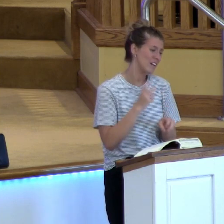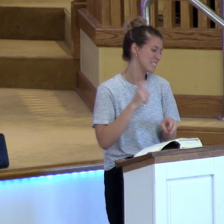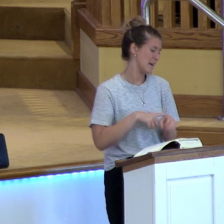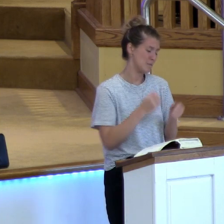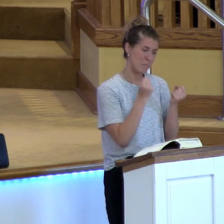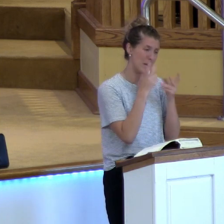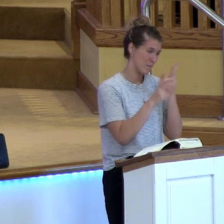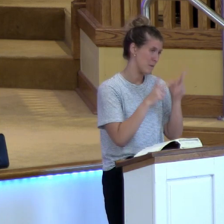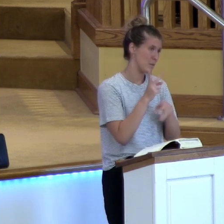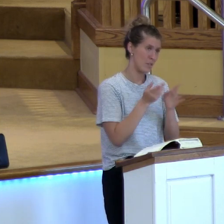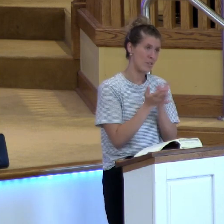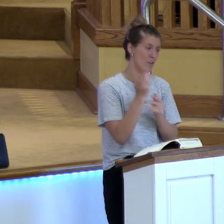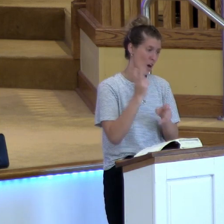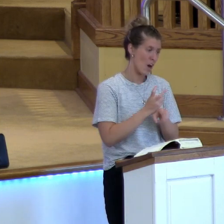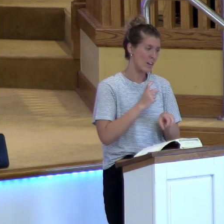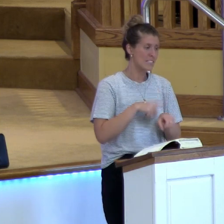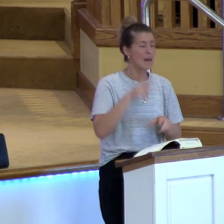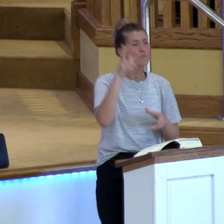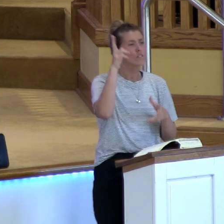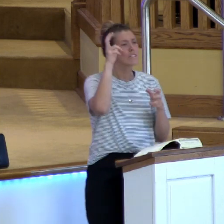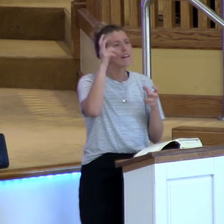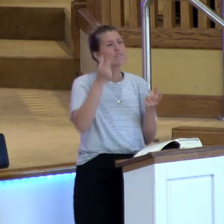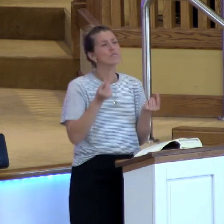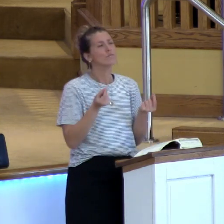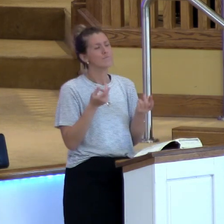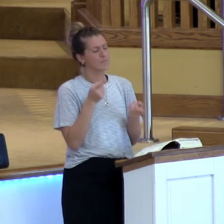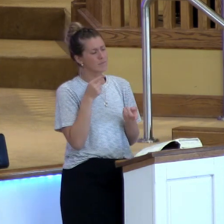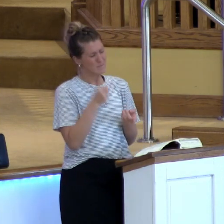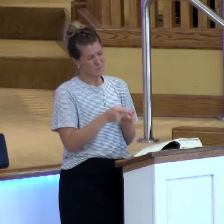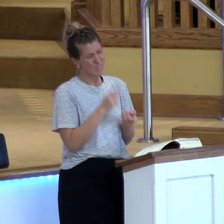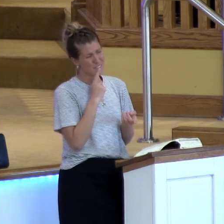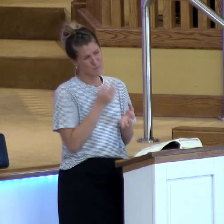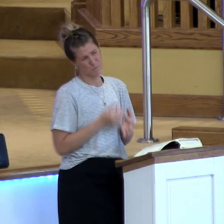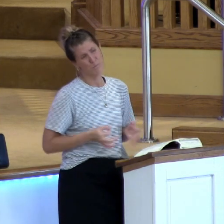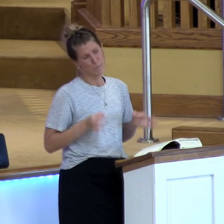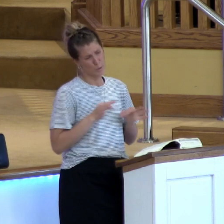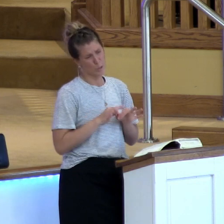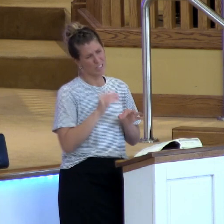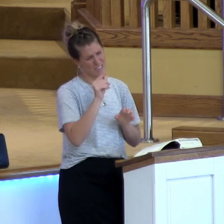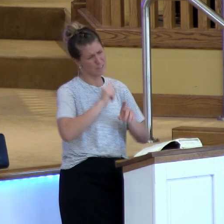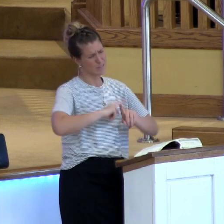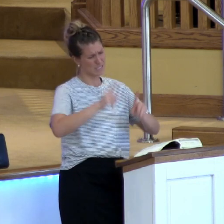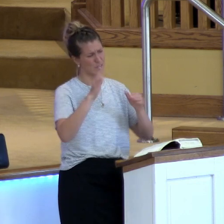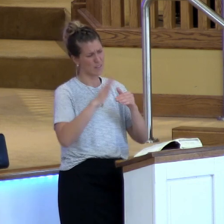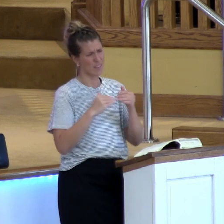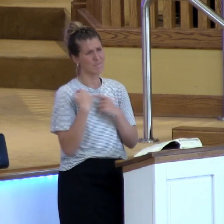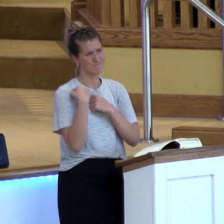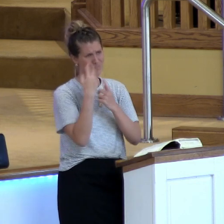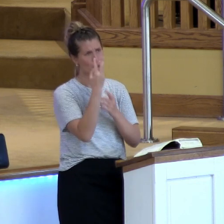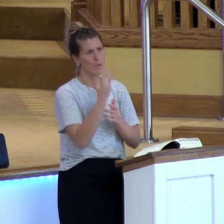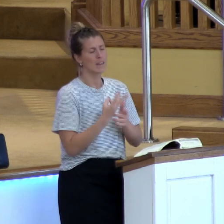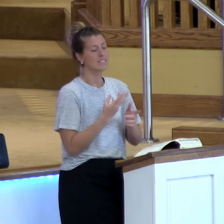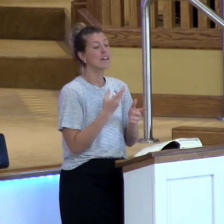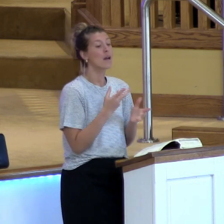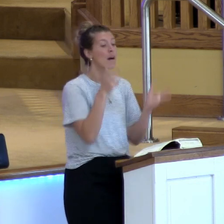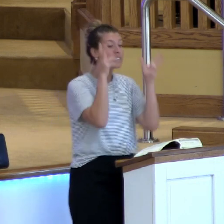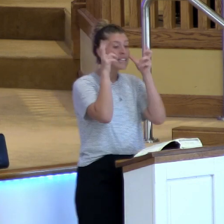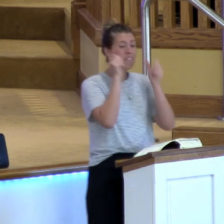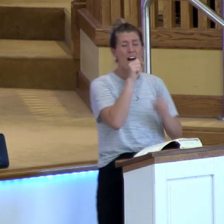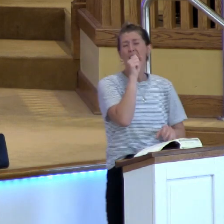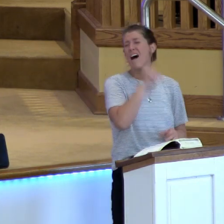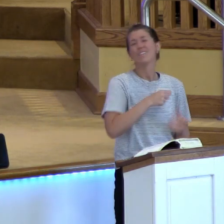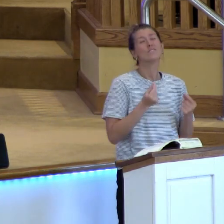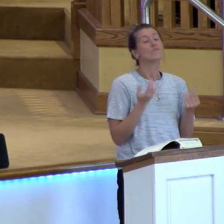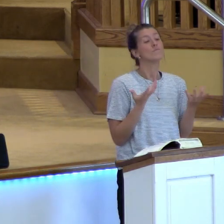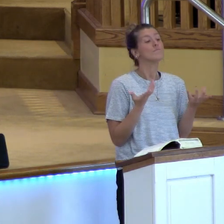tough times. So here's what the devil likes to do, and this is why this message is important. It's a bit different than some of the Wednesday nights we've done. What he loves to do is to get